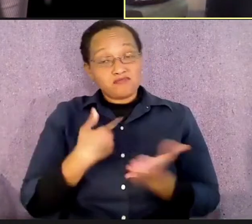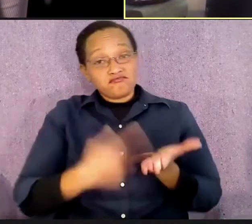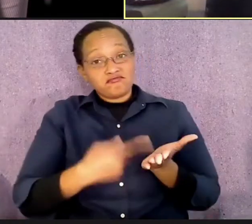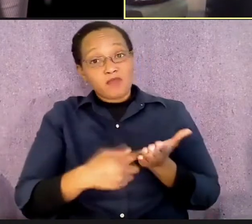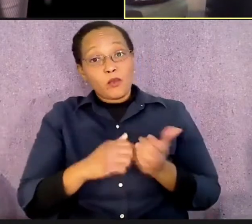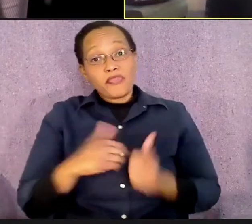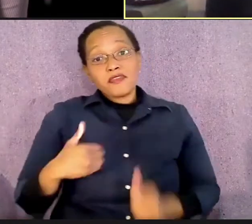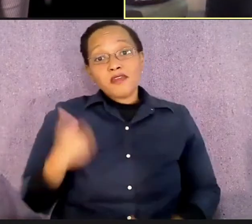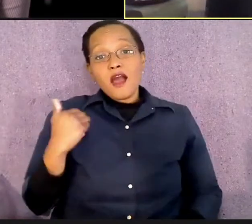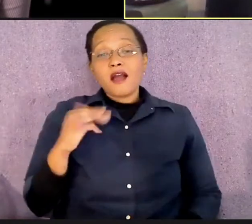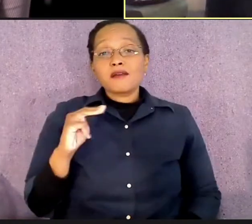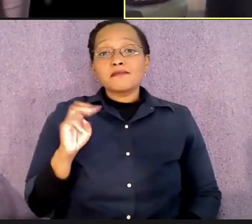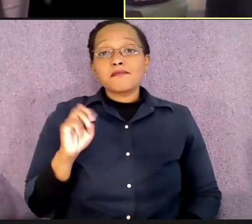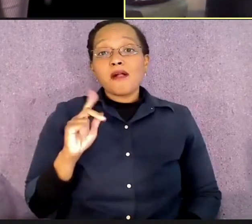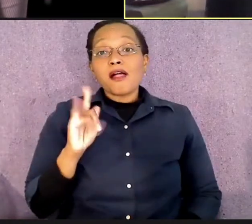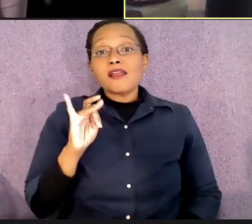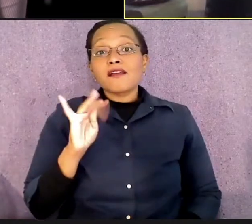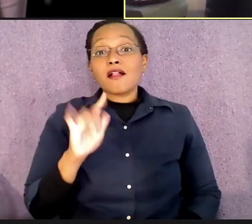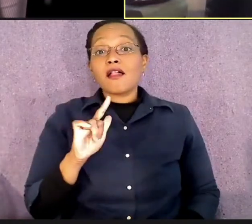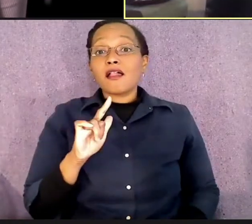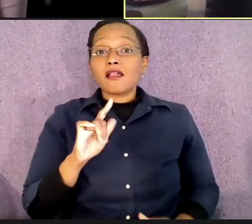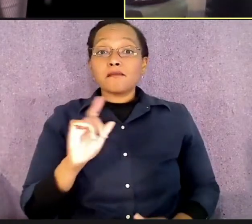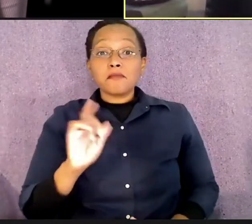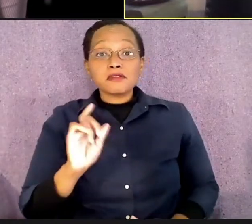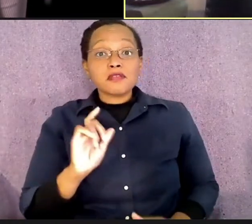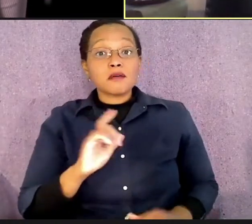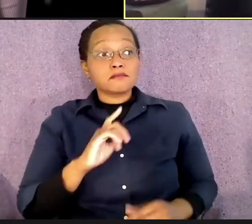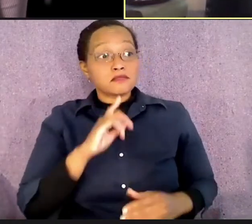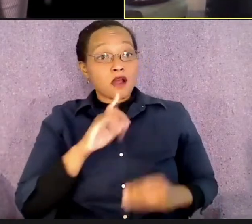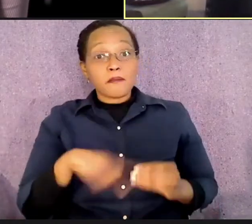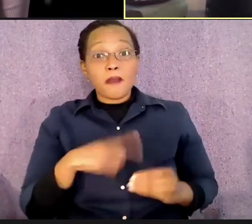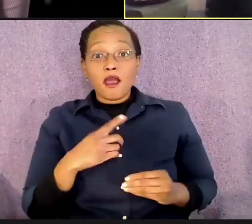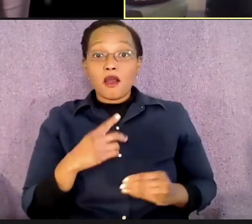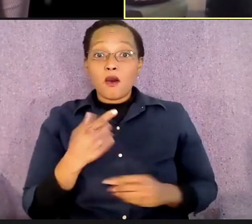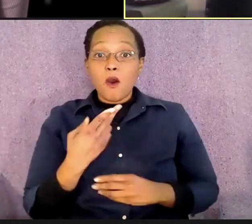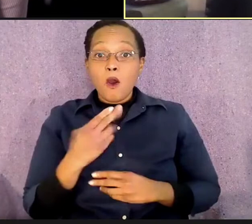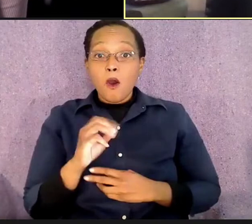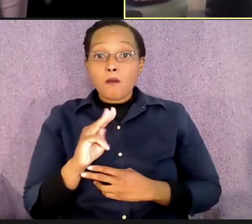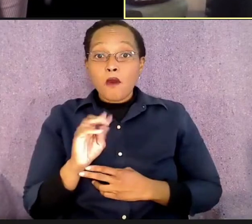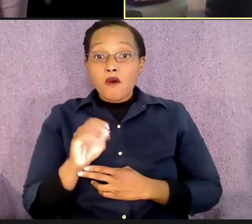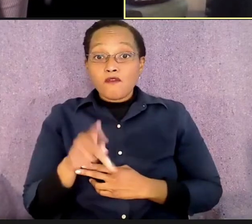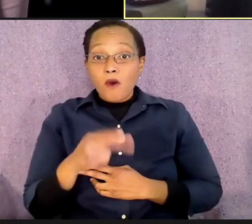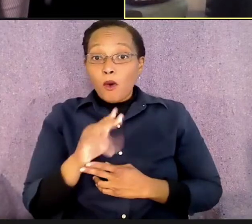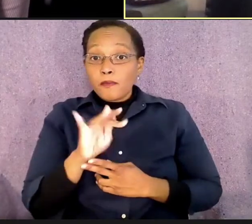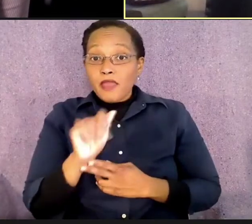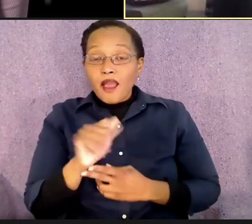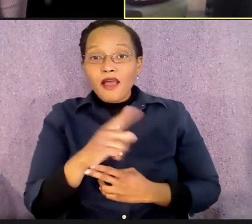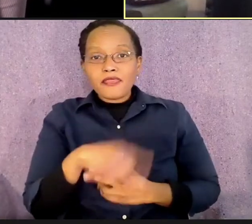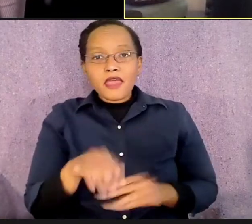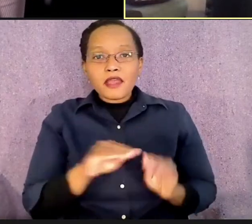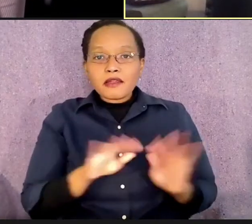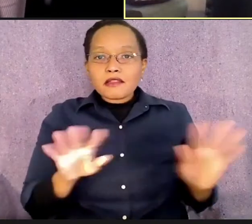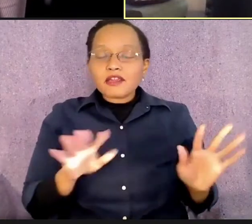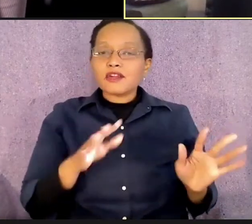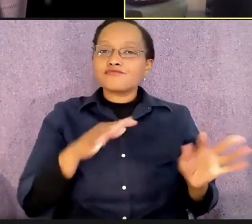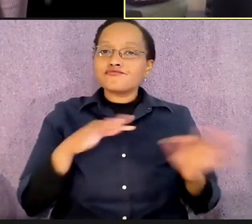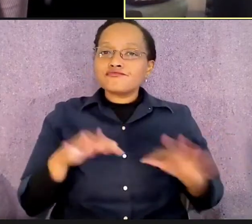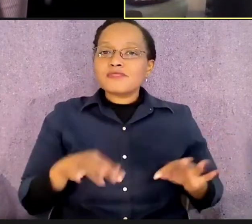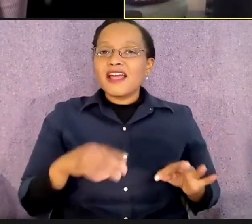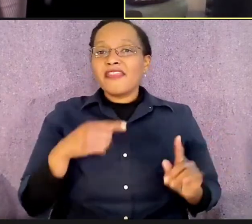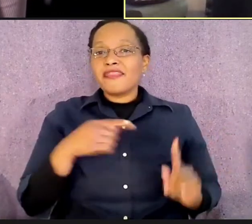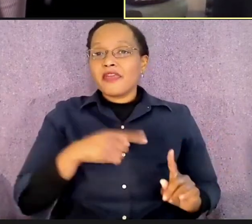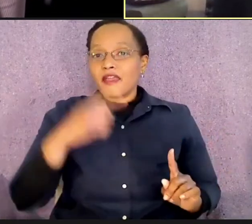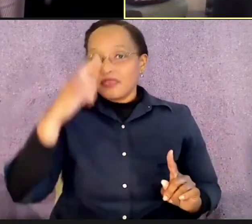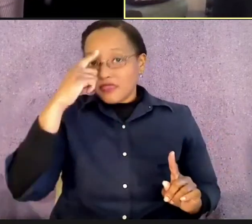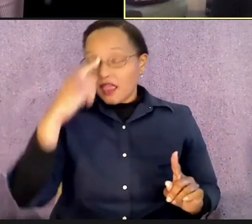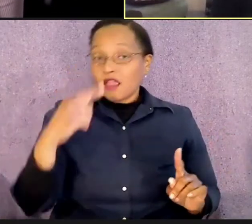about homophobia, and they were very clear that they don't believe that they think homosexuality is